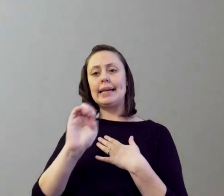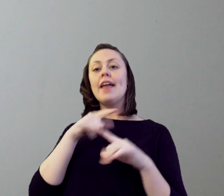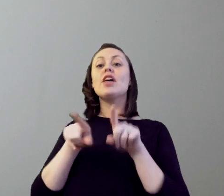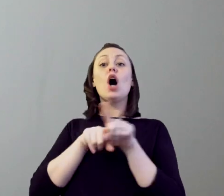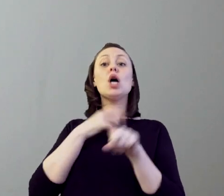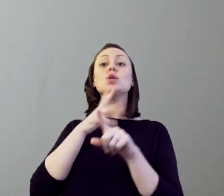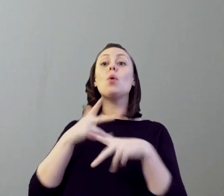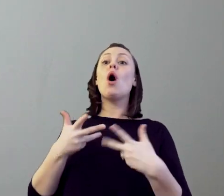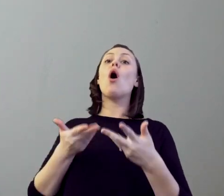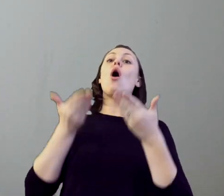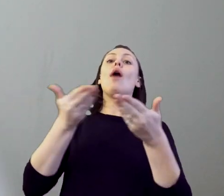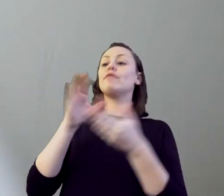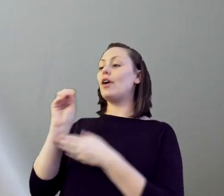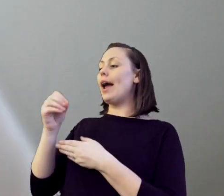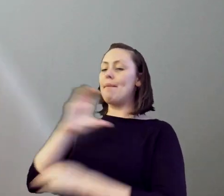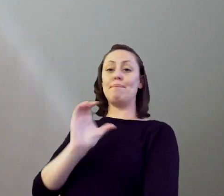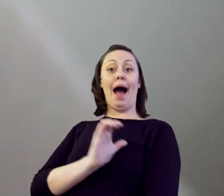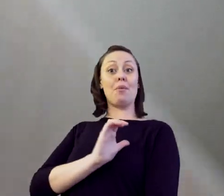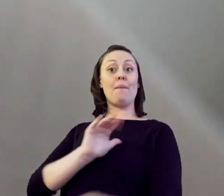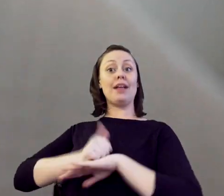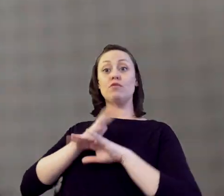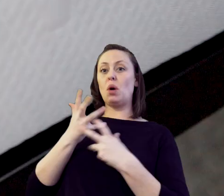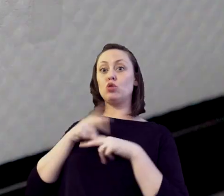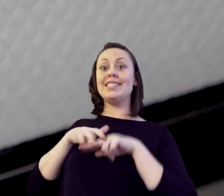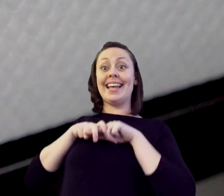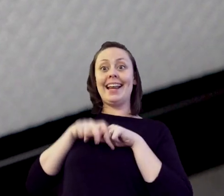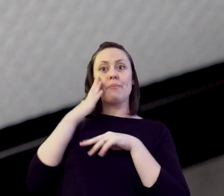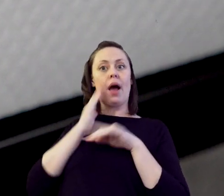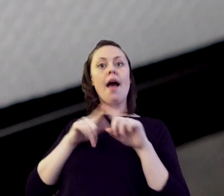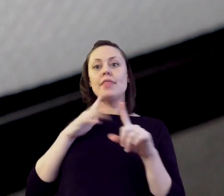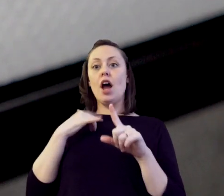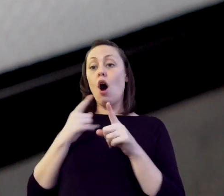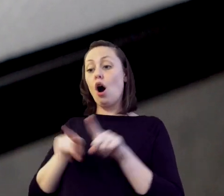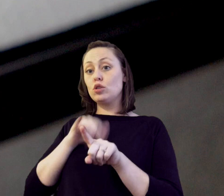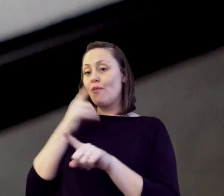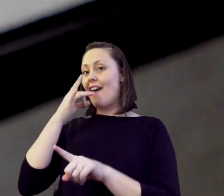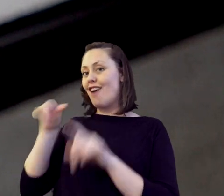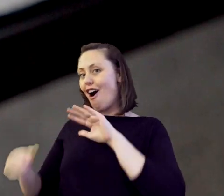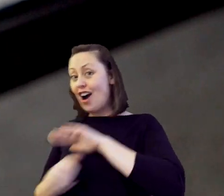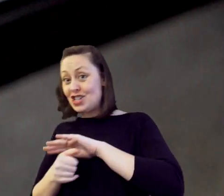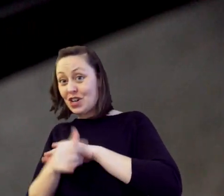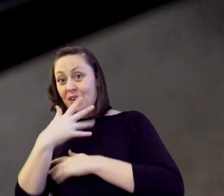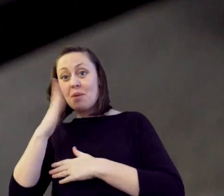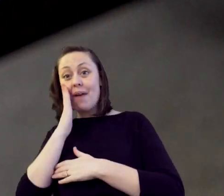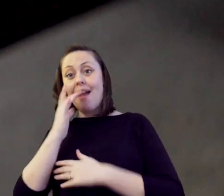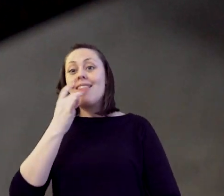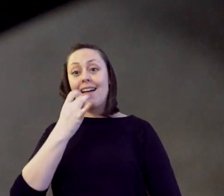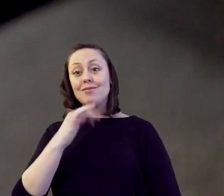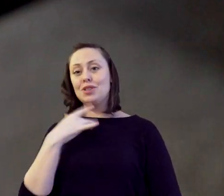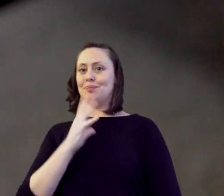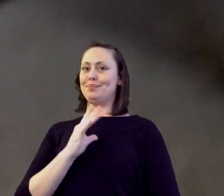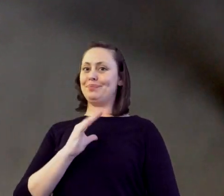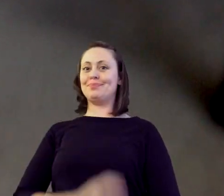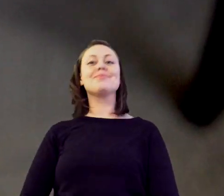a power base if you wish to sit up in bed. They also offer underbed lighting, which is pretty cool.